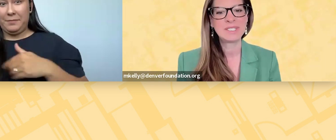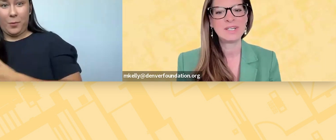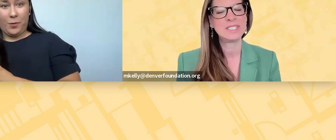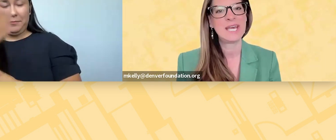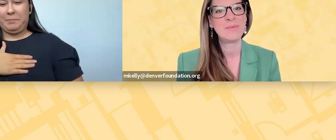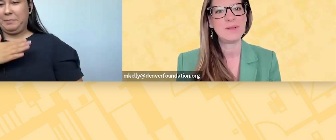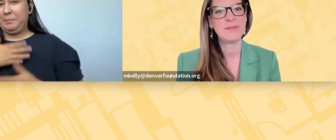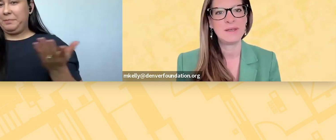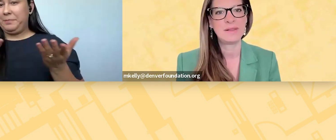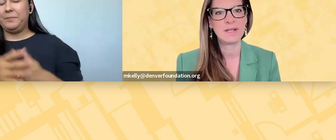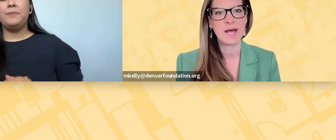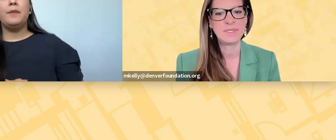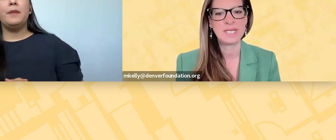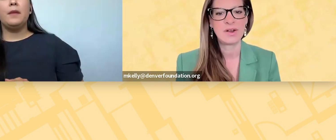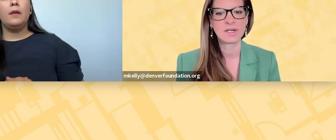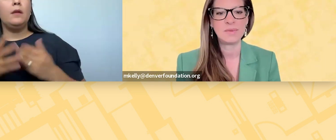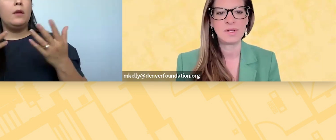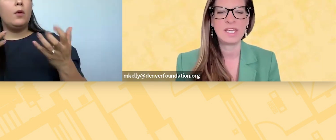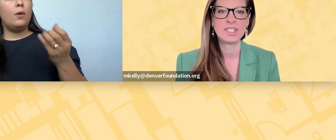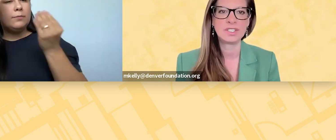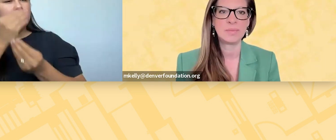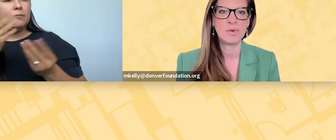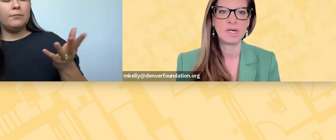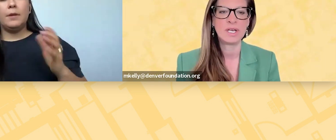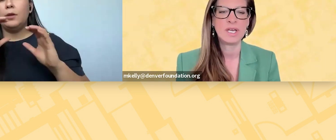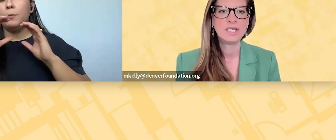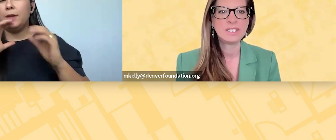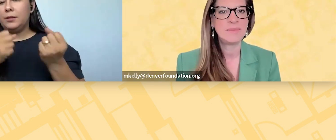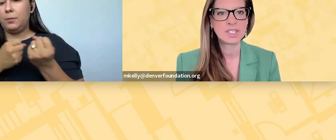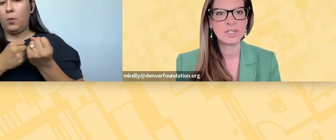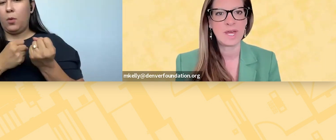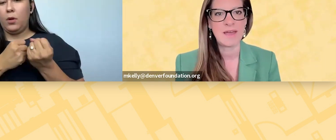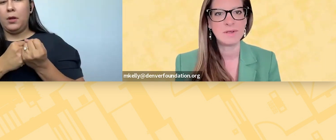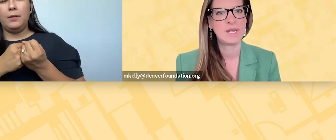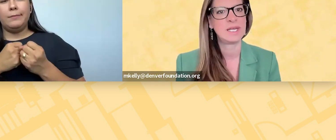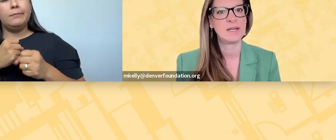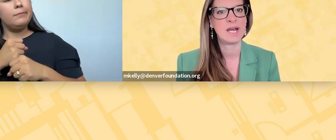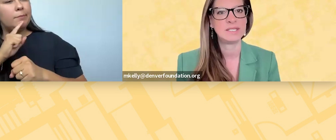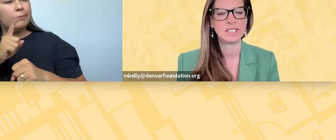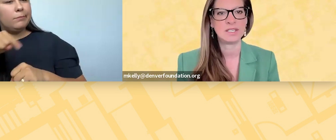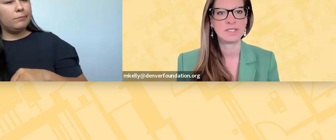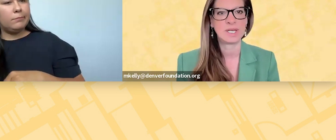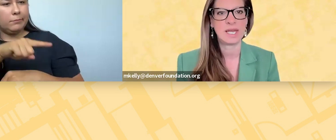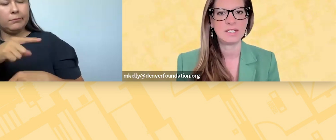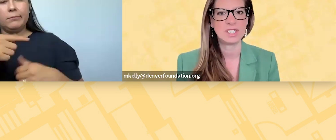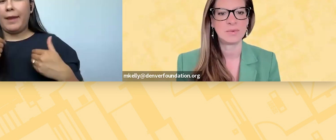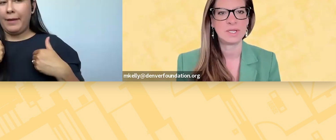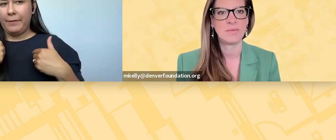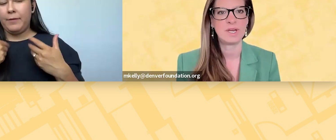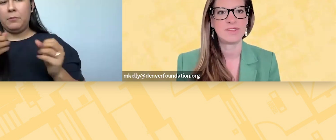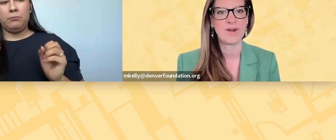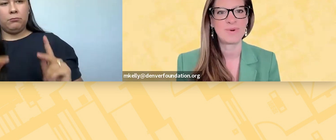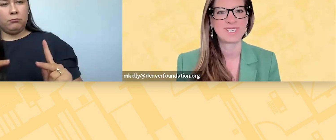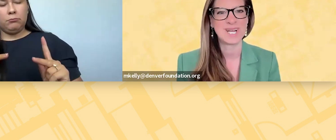I want to start today with a little update on our communication support, just to make sure that everybody here has a chance to engage